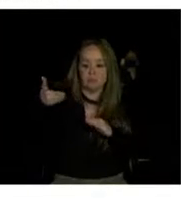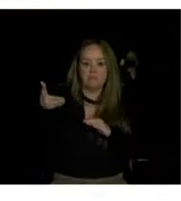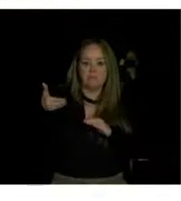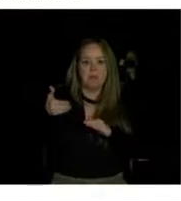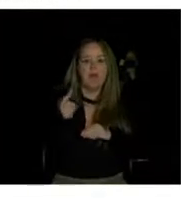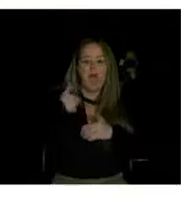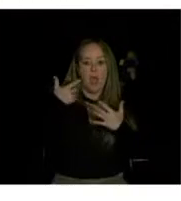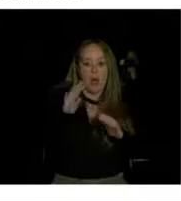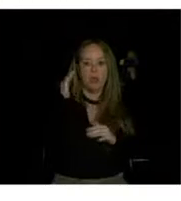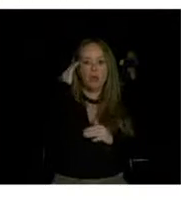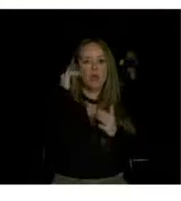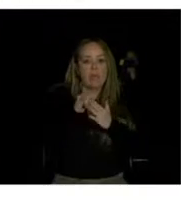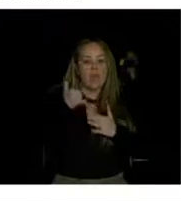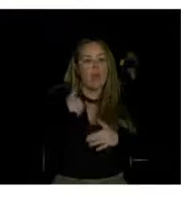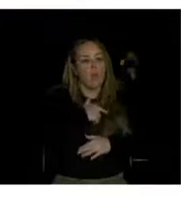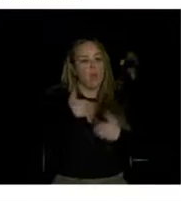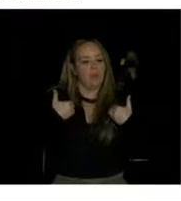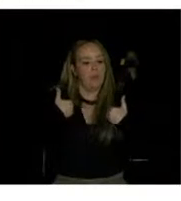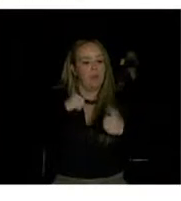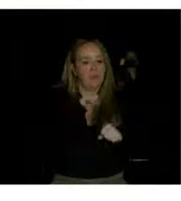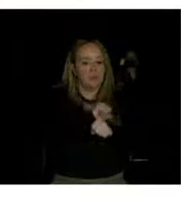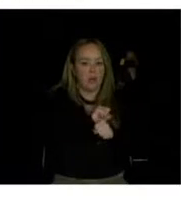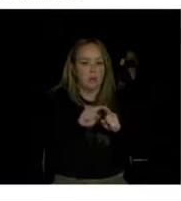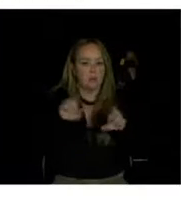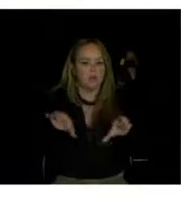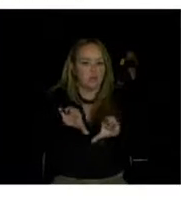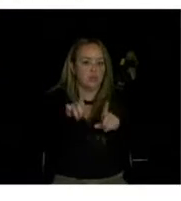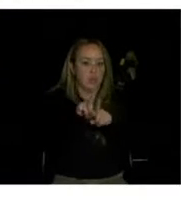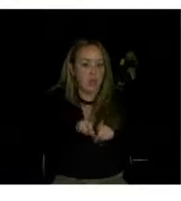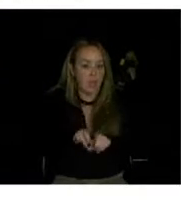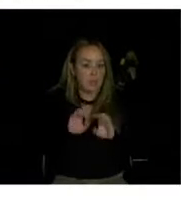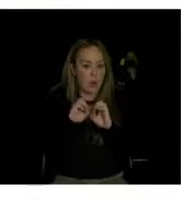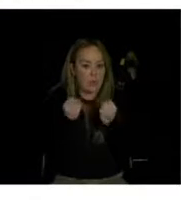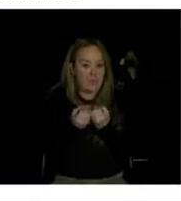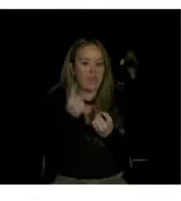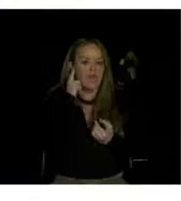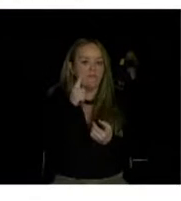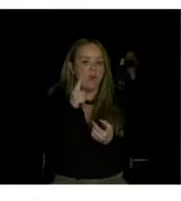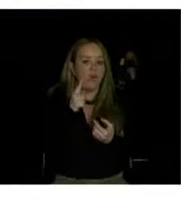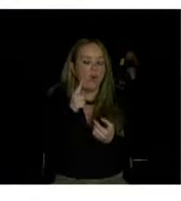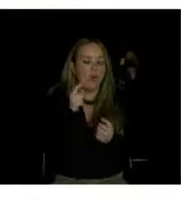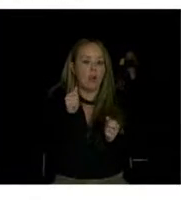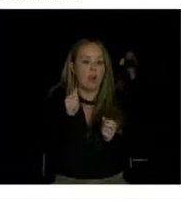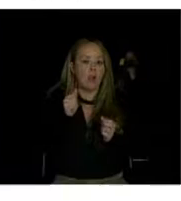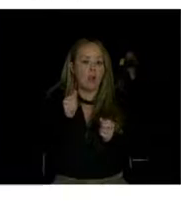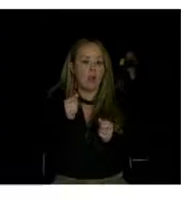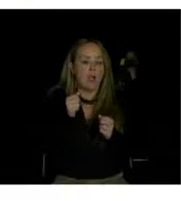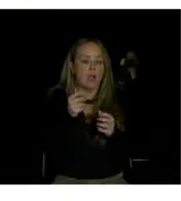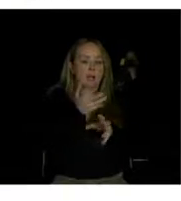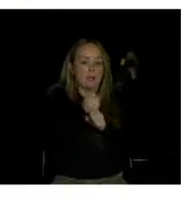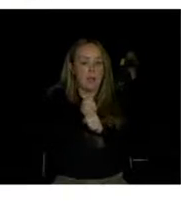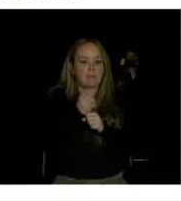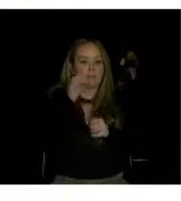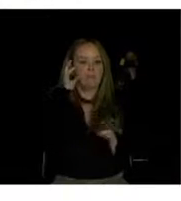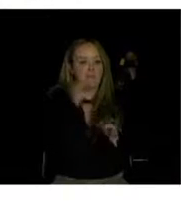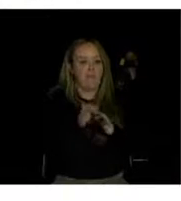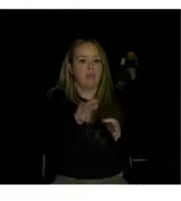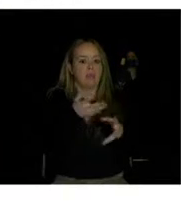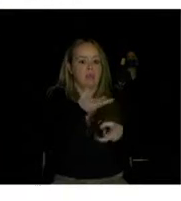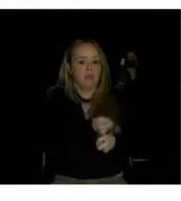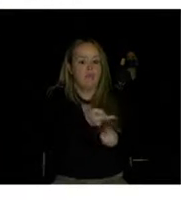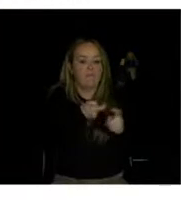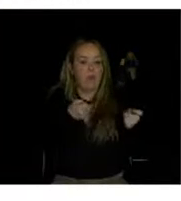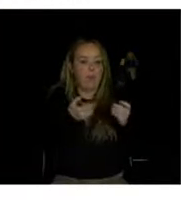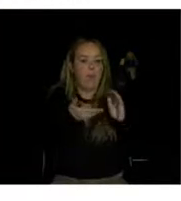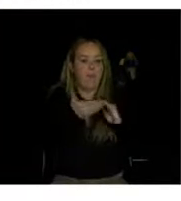that we have a job to do as an organization to restore the faith of the community back